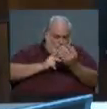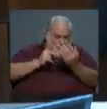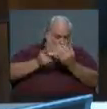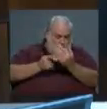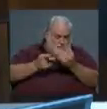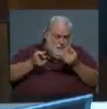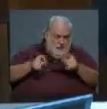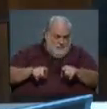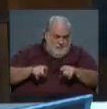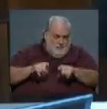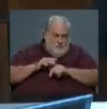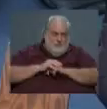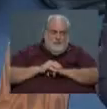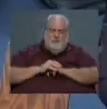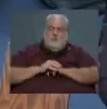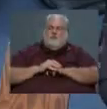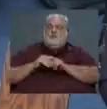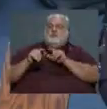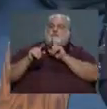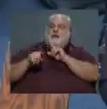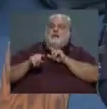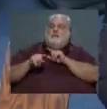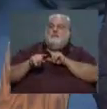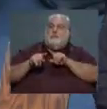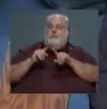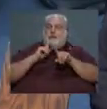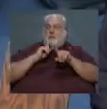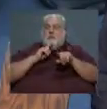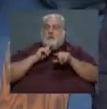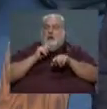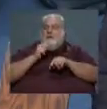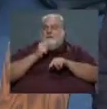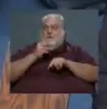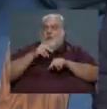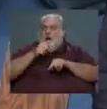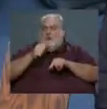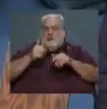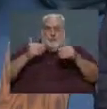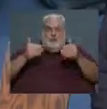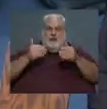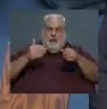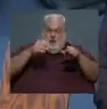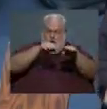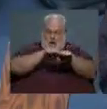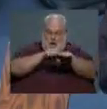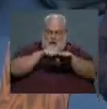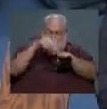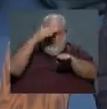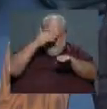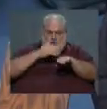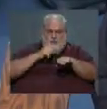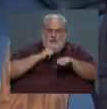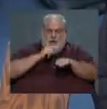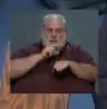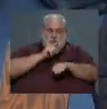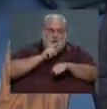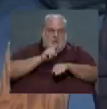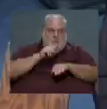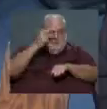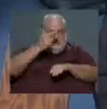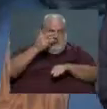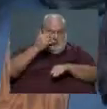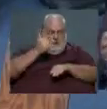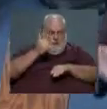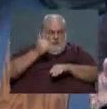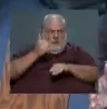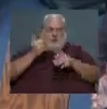this has happened? There have been reporting of a couple of others that did go ahead and close because they were unsure, but that's exactly why we wanted to make